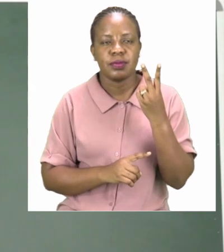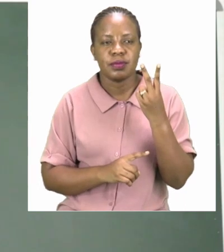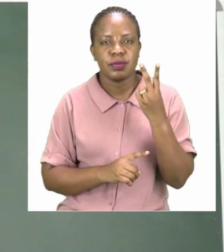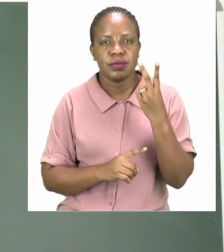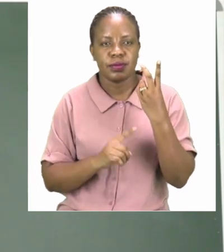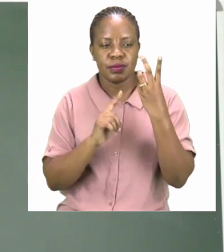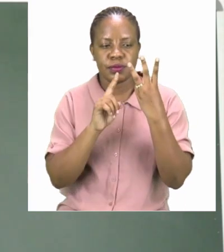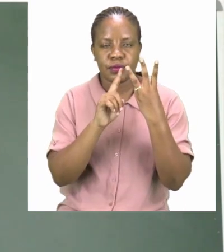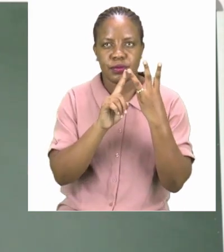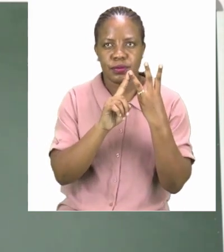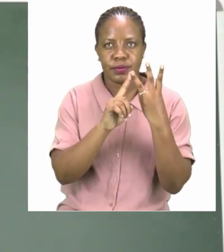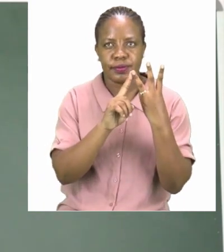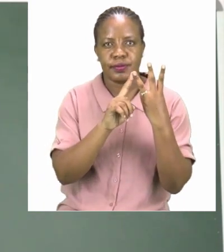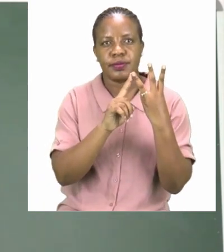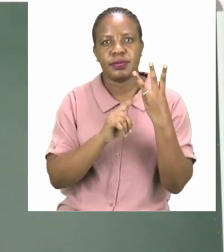three,